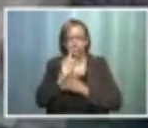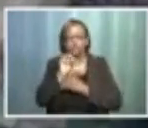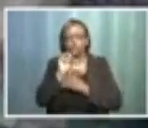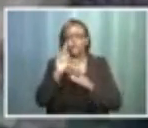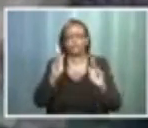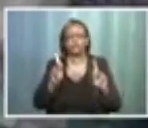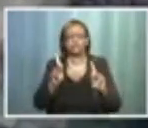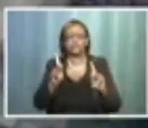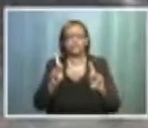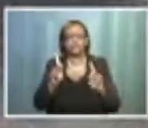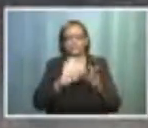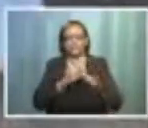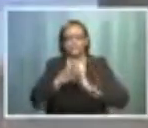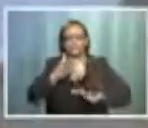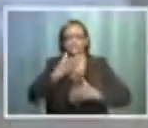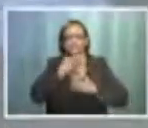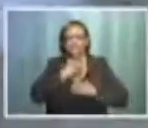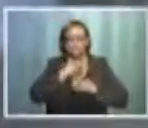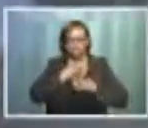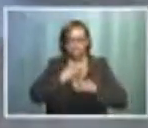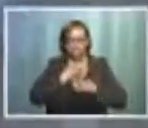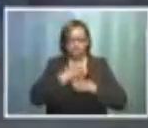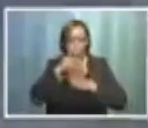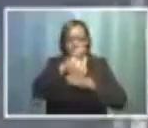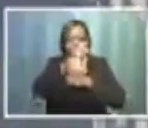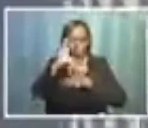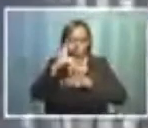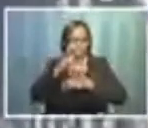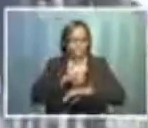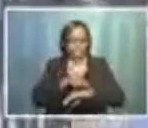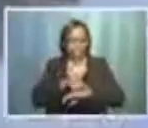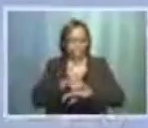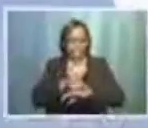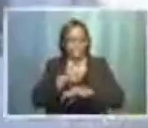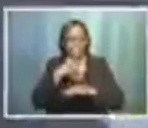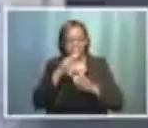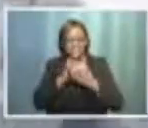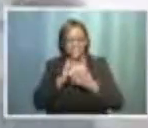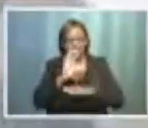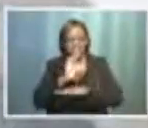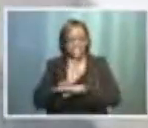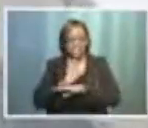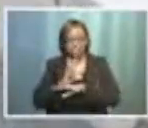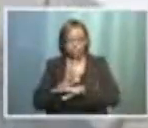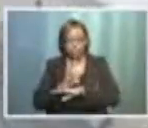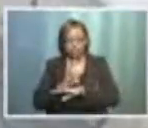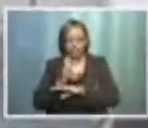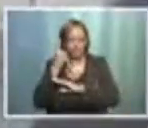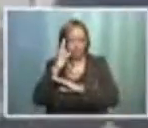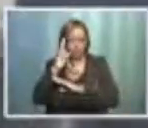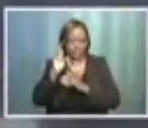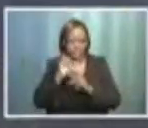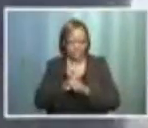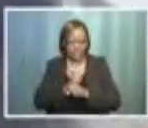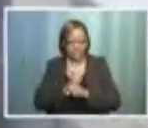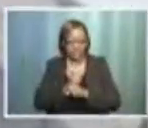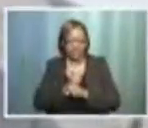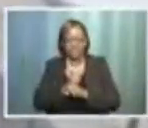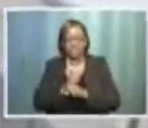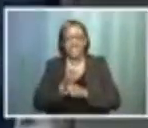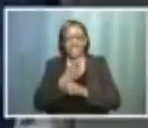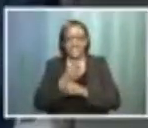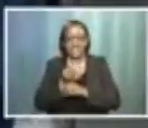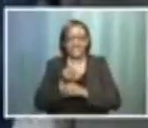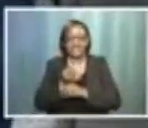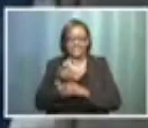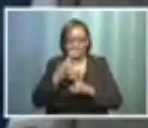on Christmas Day. Bahamas Striping has been a mainstay on the island of Exuma for the past year. Their efforts coming at a time